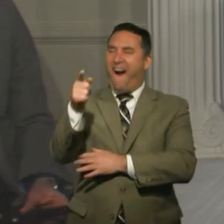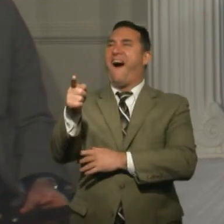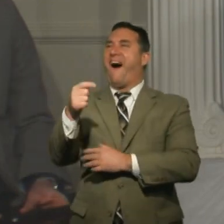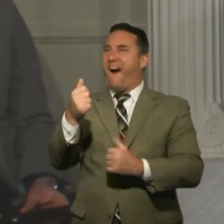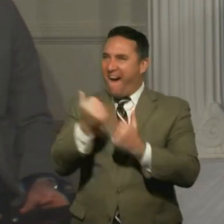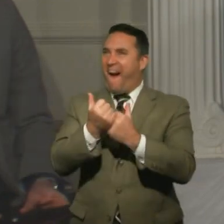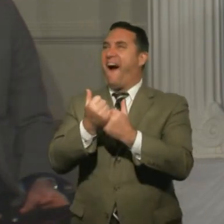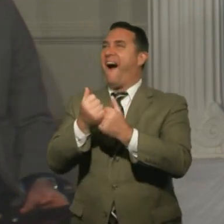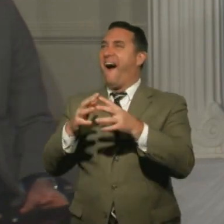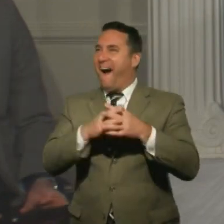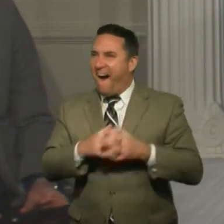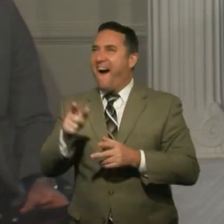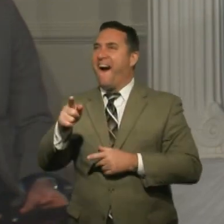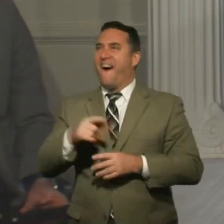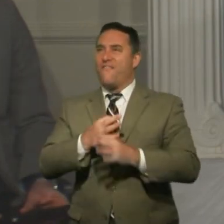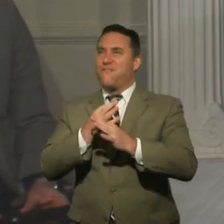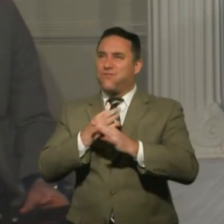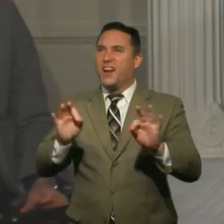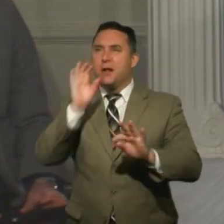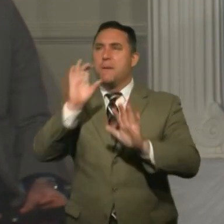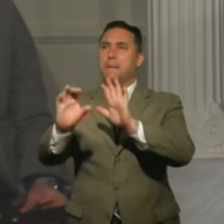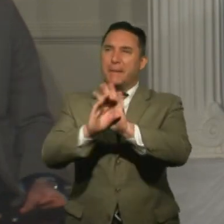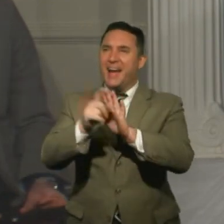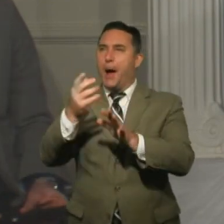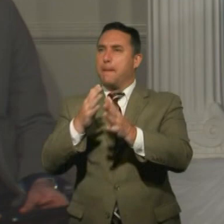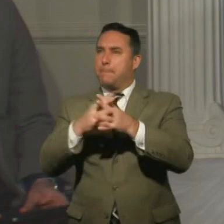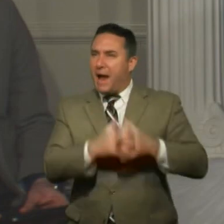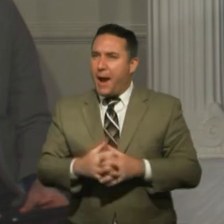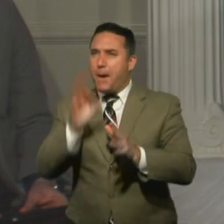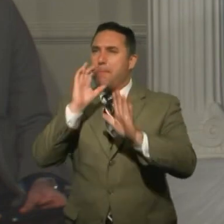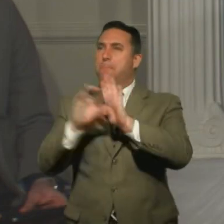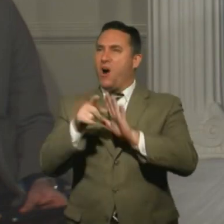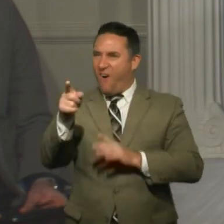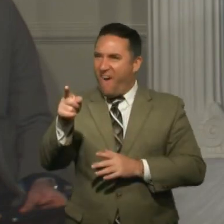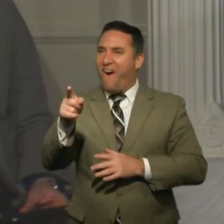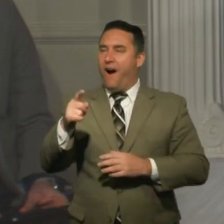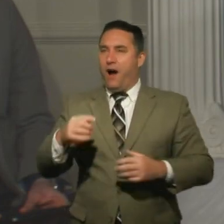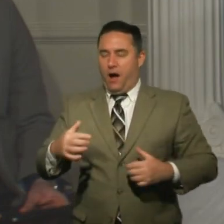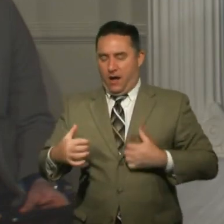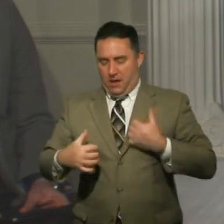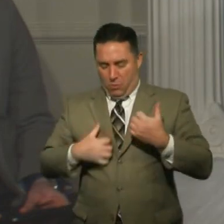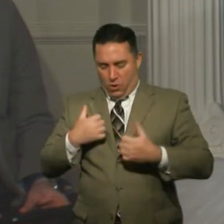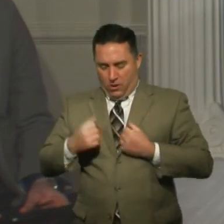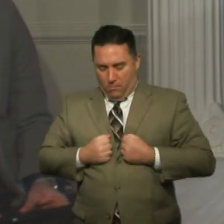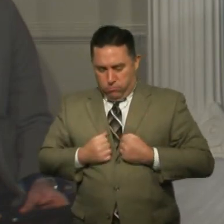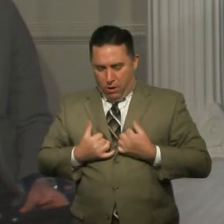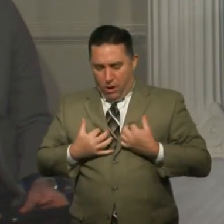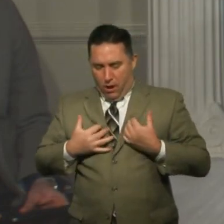It symbolizes freedom, it symbolizes America. And your emotions kind of